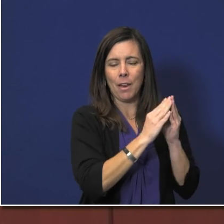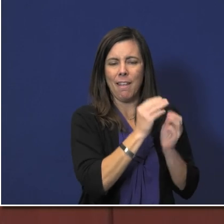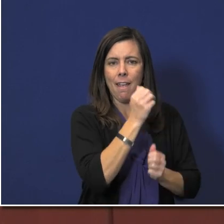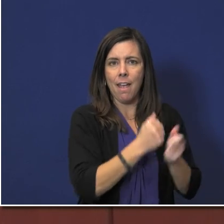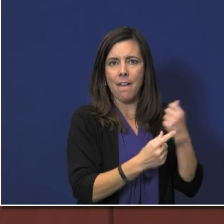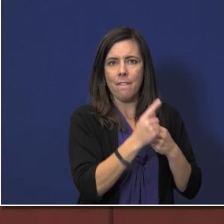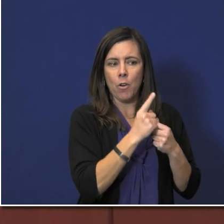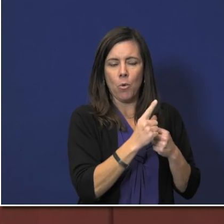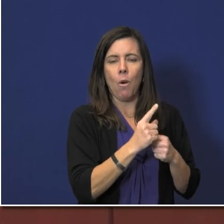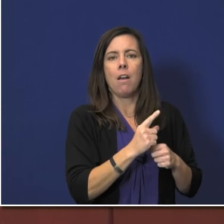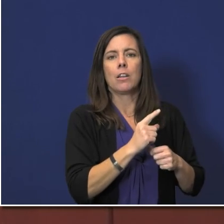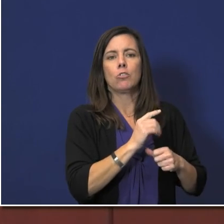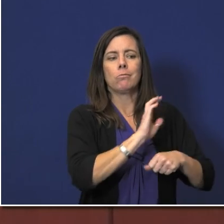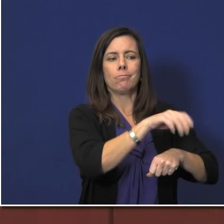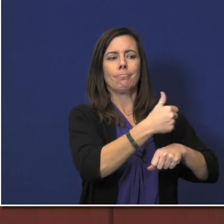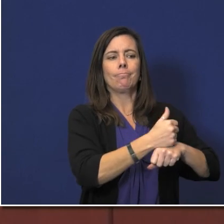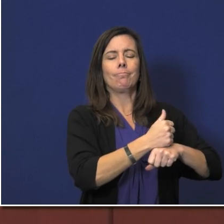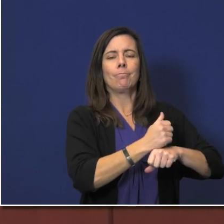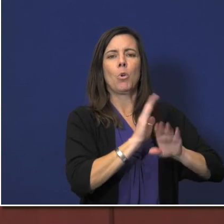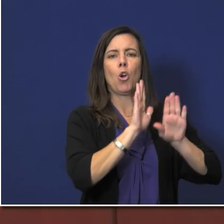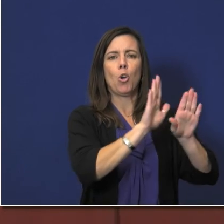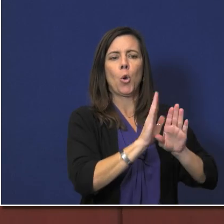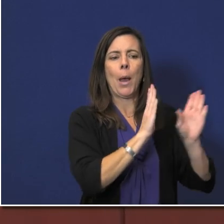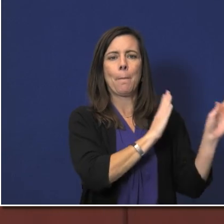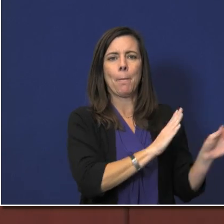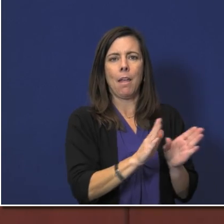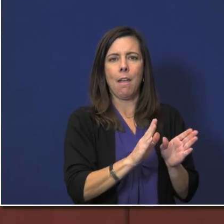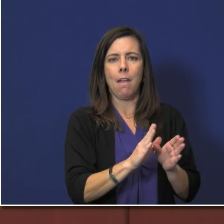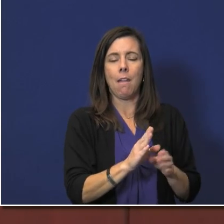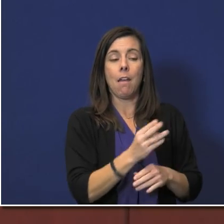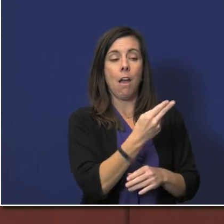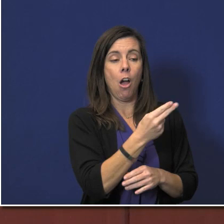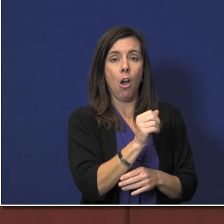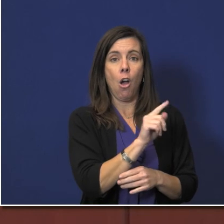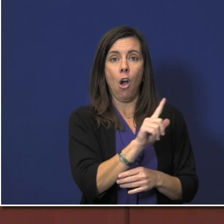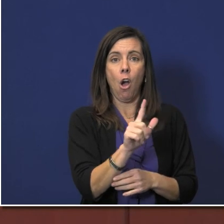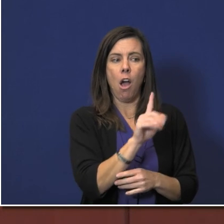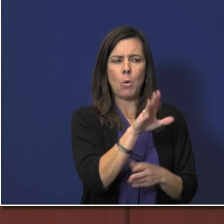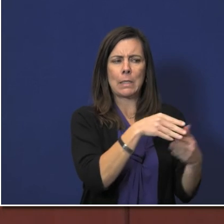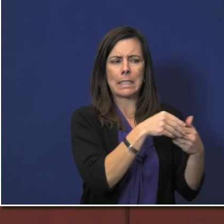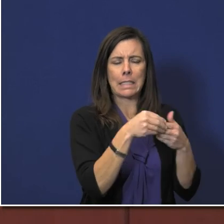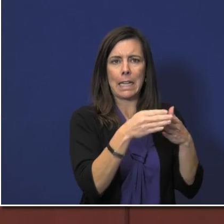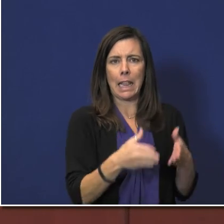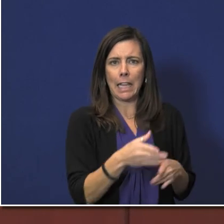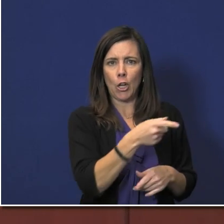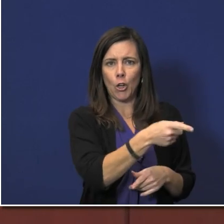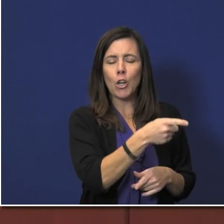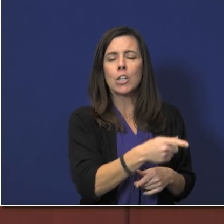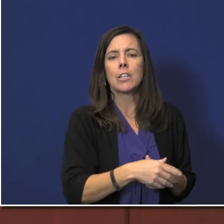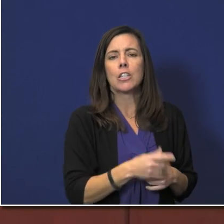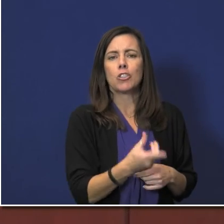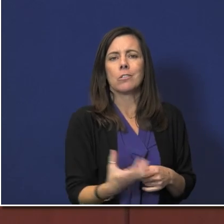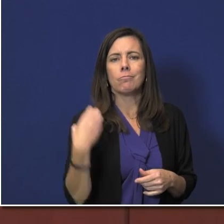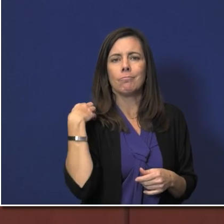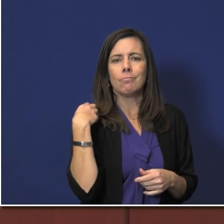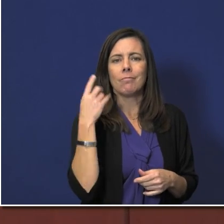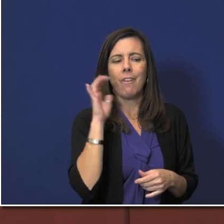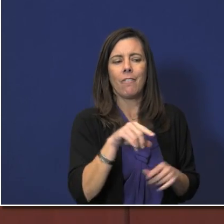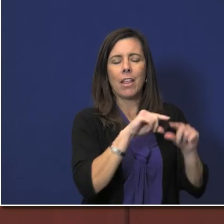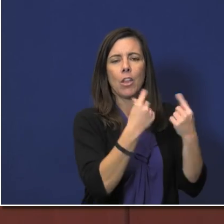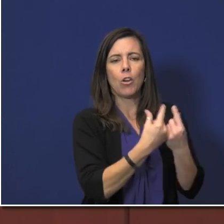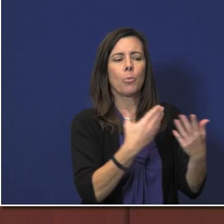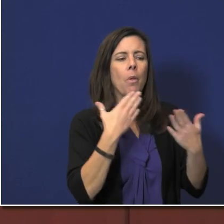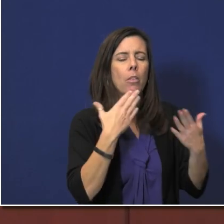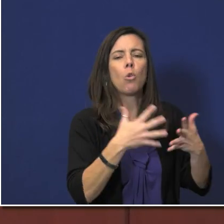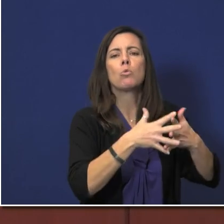put together a great plan. Ms. Hull led that. She was kind of the chairman of that group, and I just thank them so